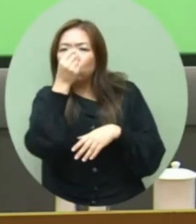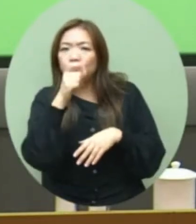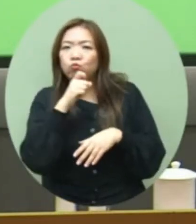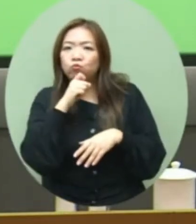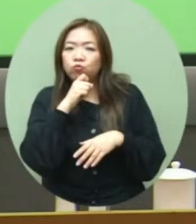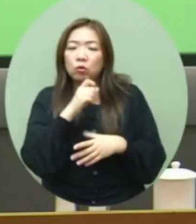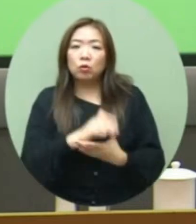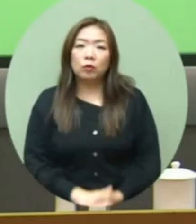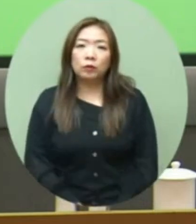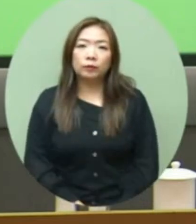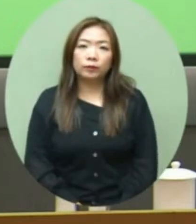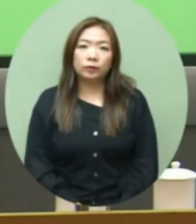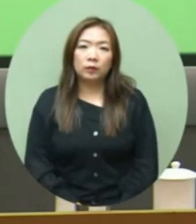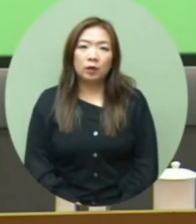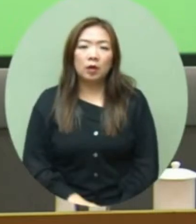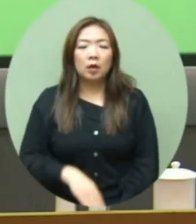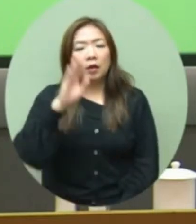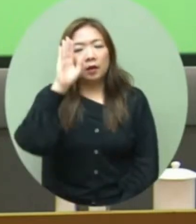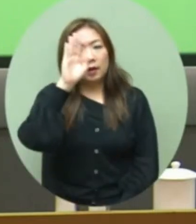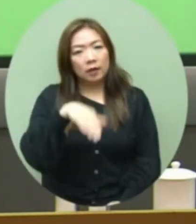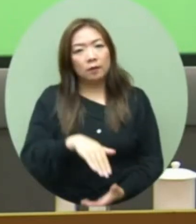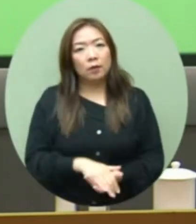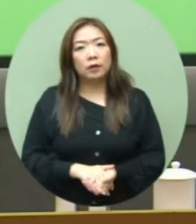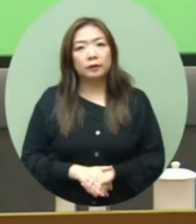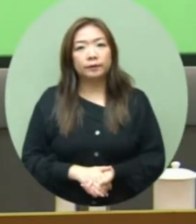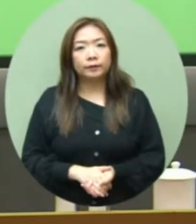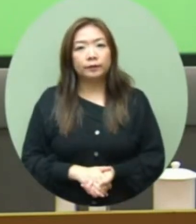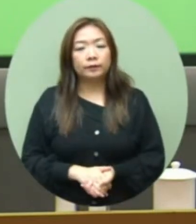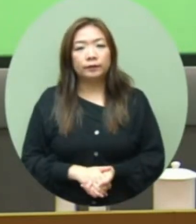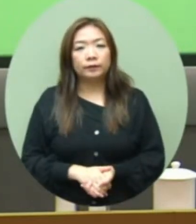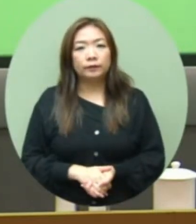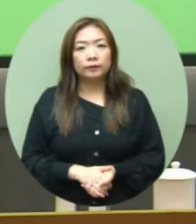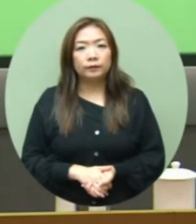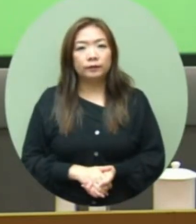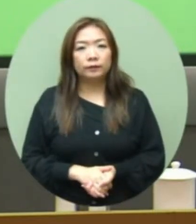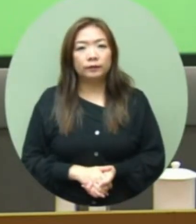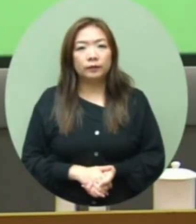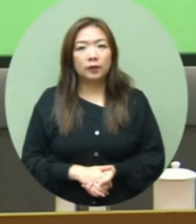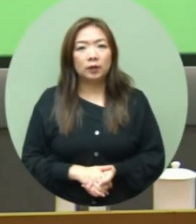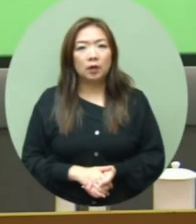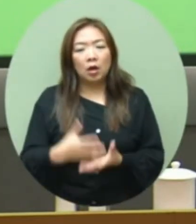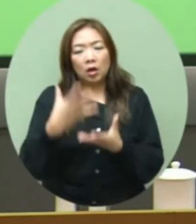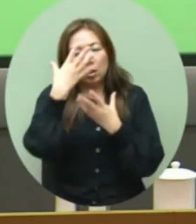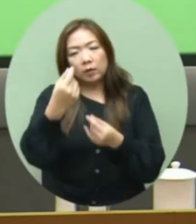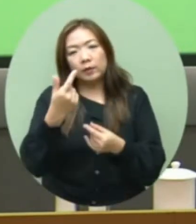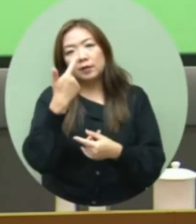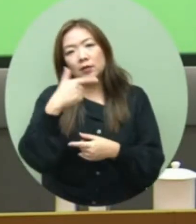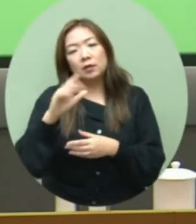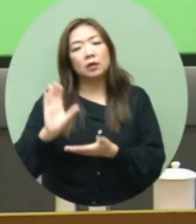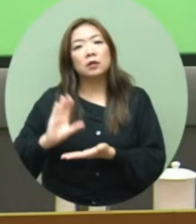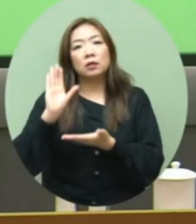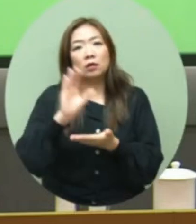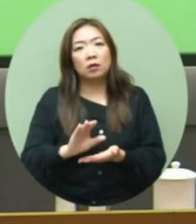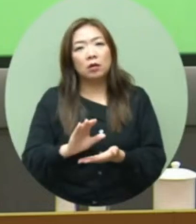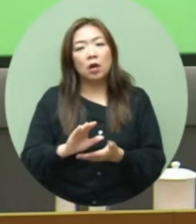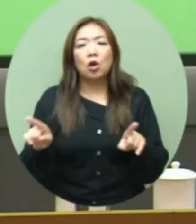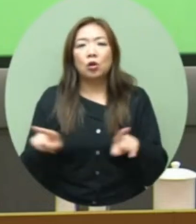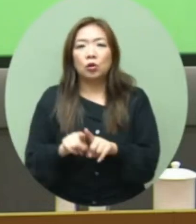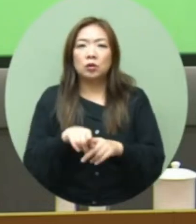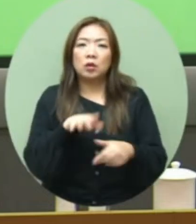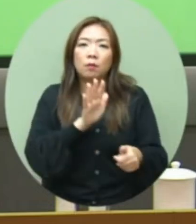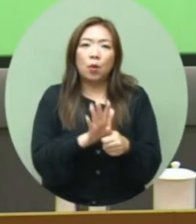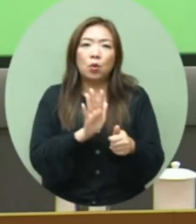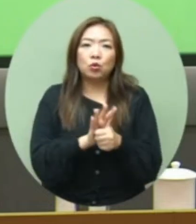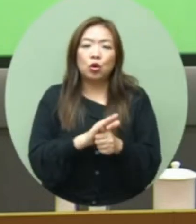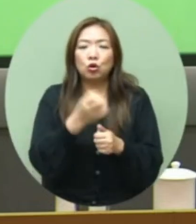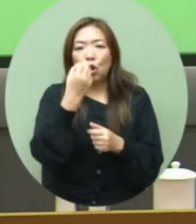On my social media platform, I noticed people expressing an interest. So we want to bring in